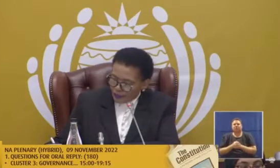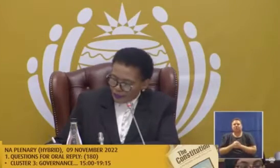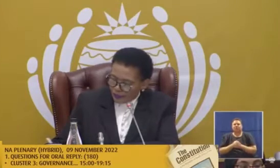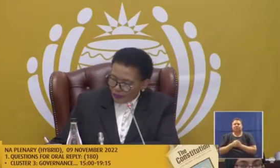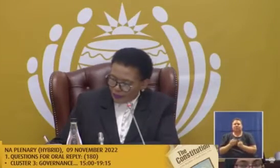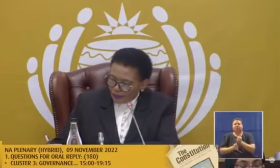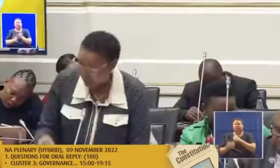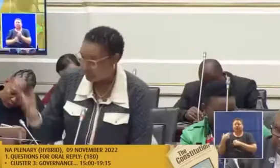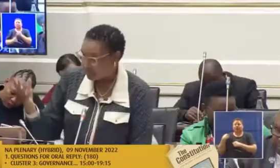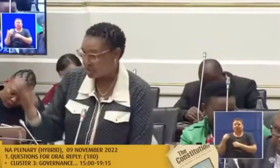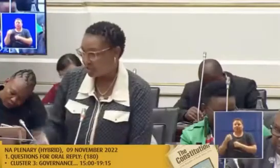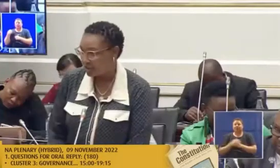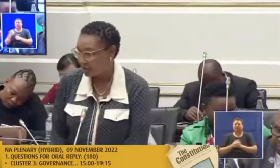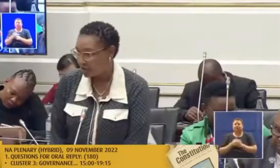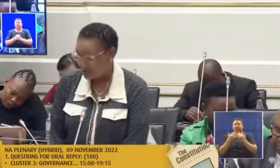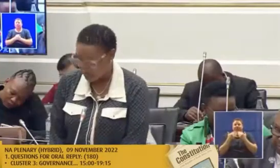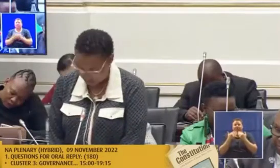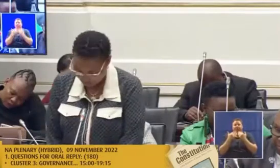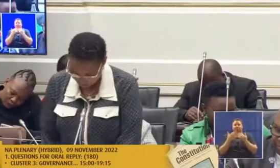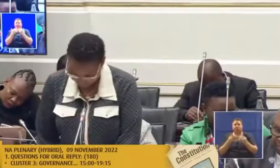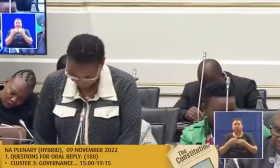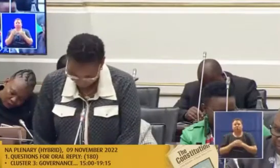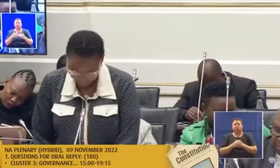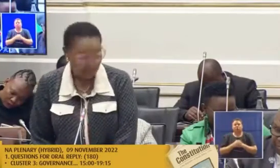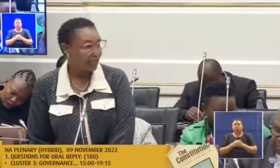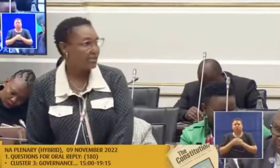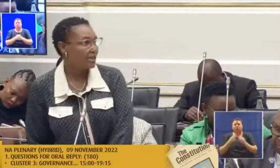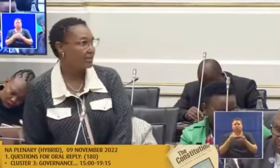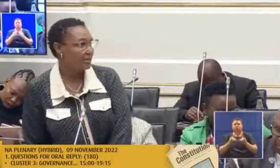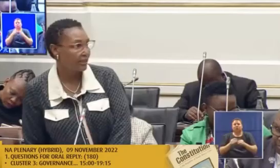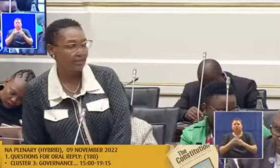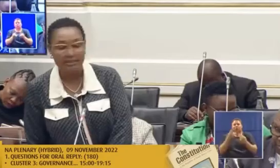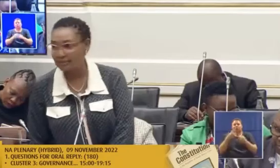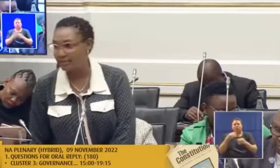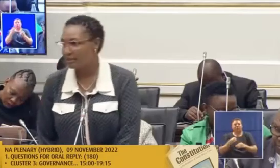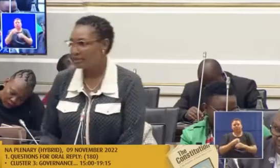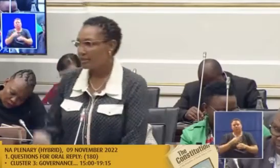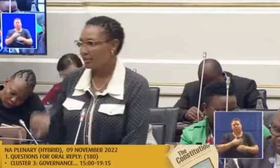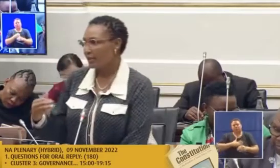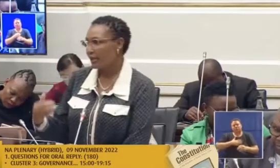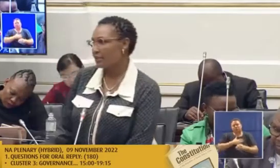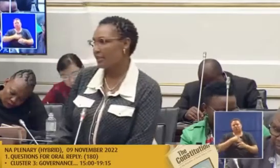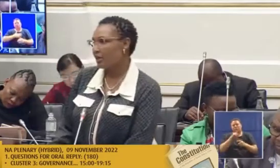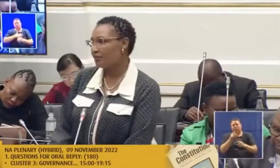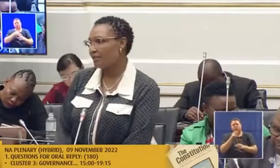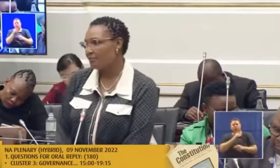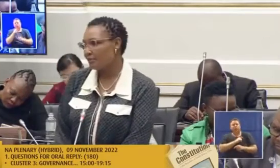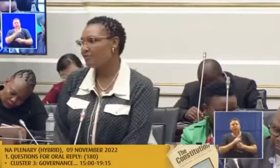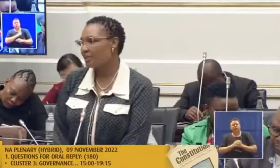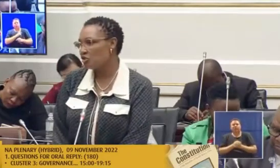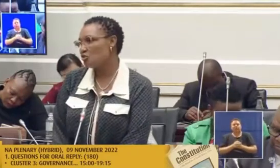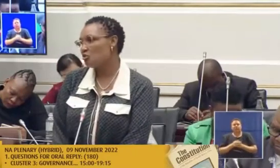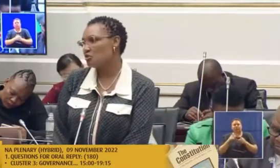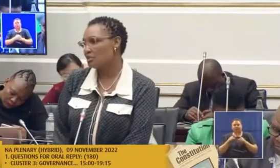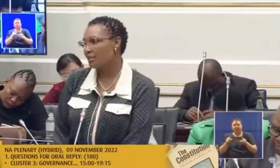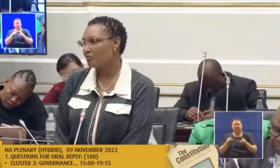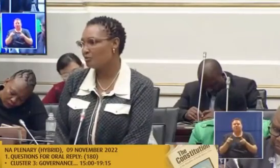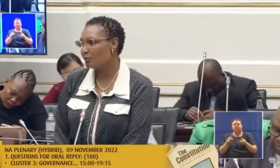Thank you, House Chair, and I appreciate the question, Honorable Member. I think, as I indicated, the idea of the